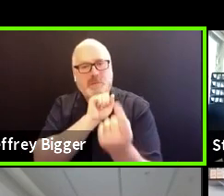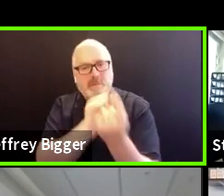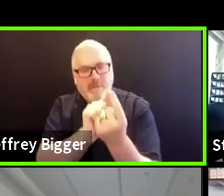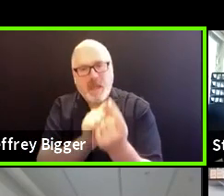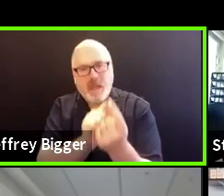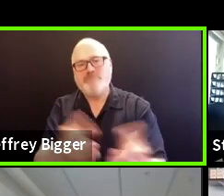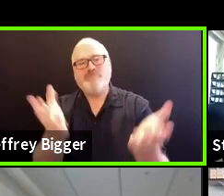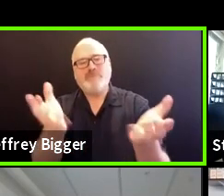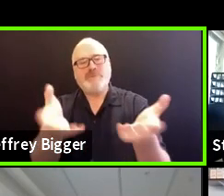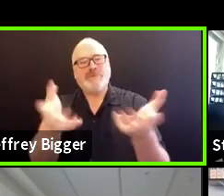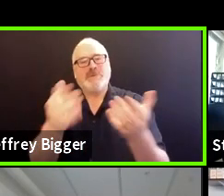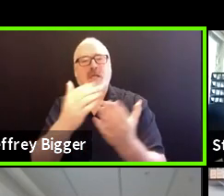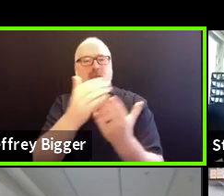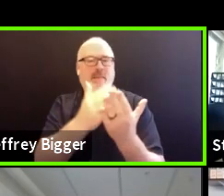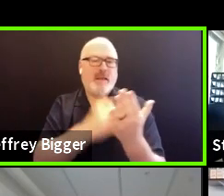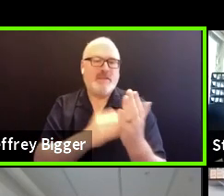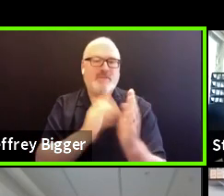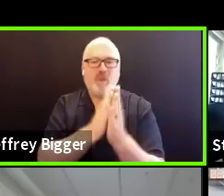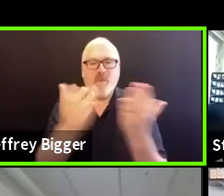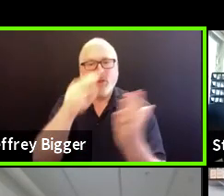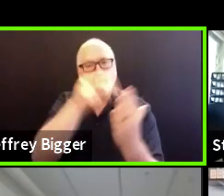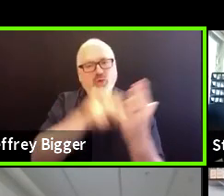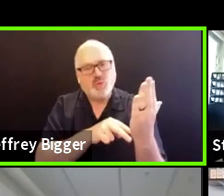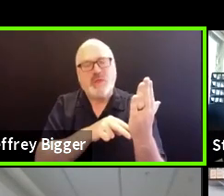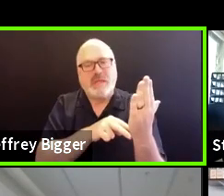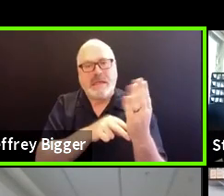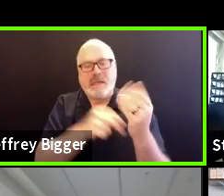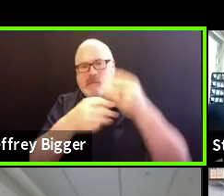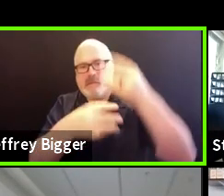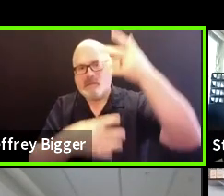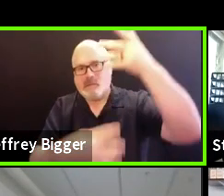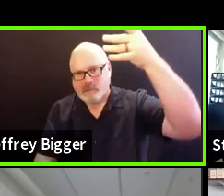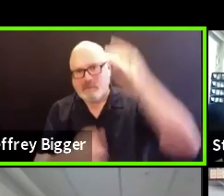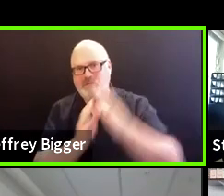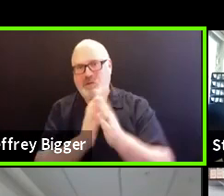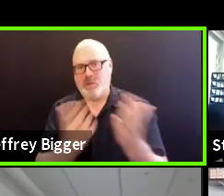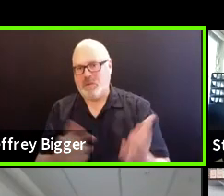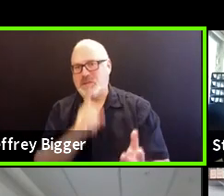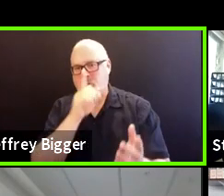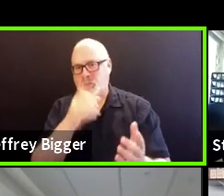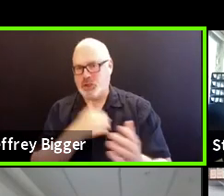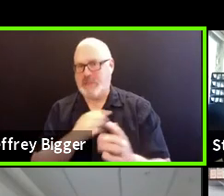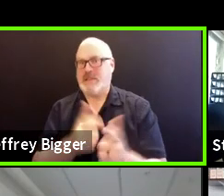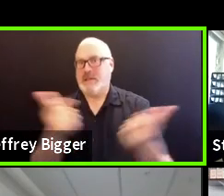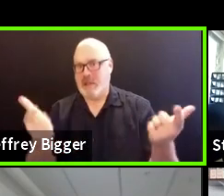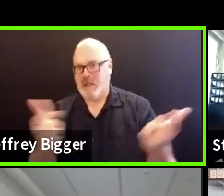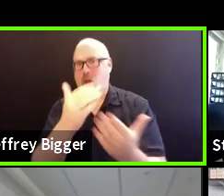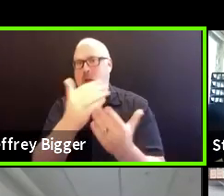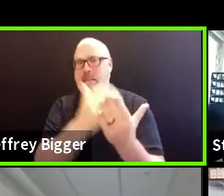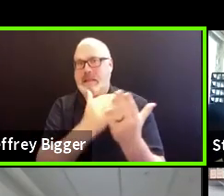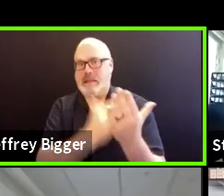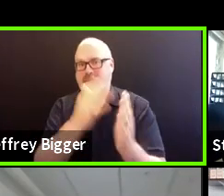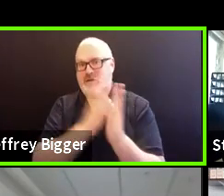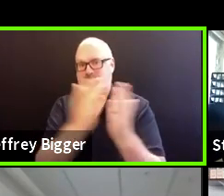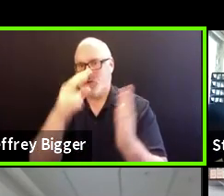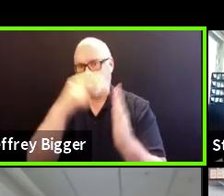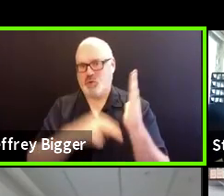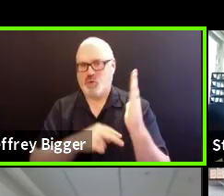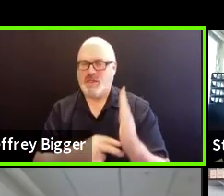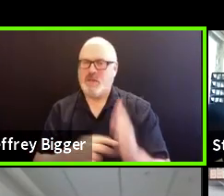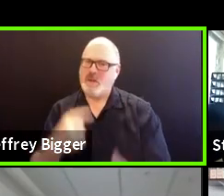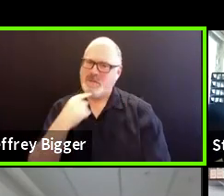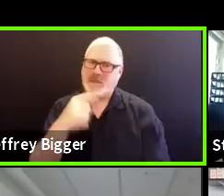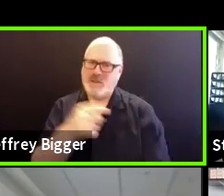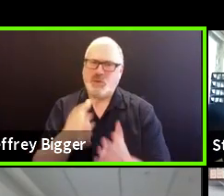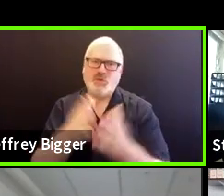her reading list and how extensive it was over the summer. So I'm sure she has another quite extensive reading list as well. So Maleka, we're going to miss you. I'm going